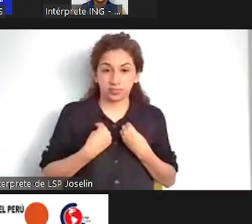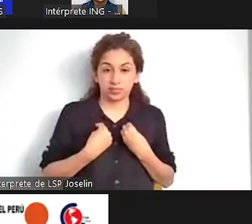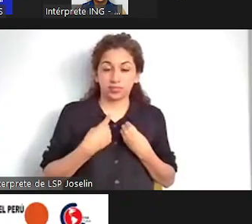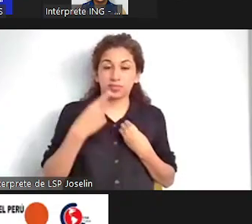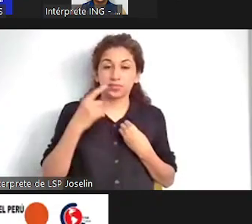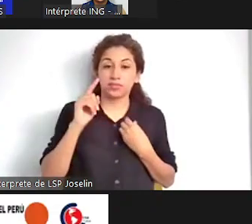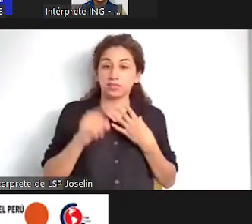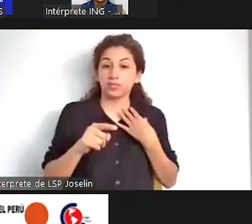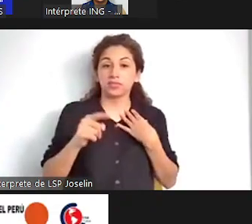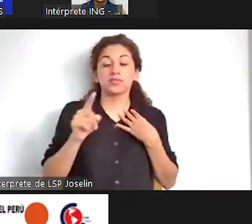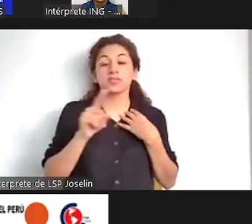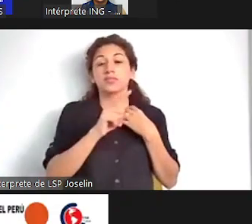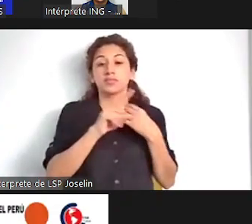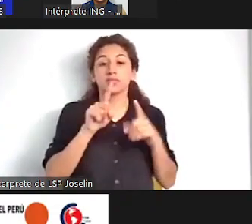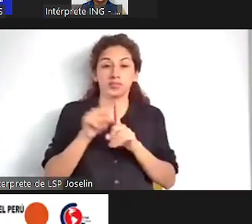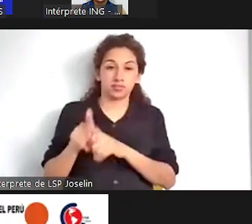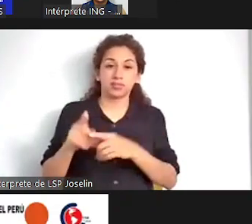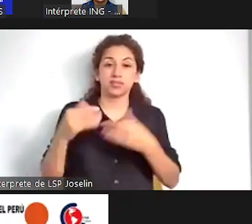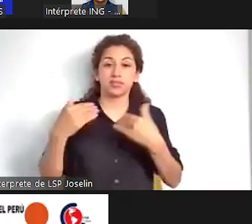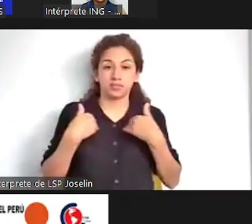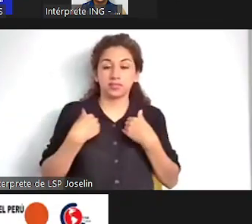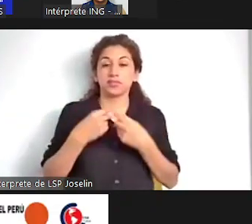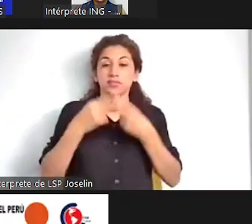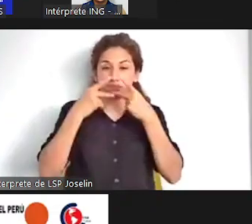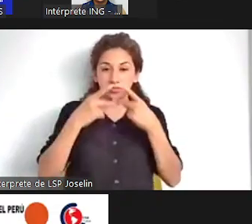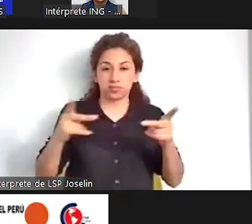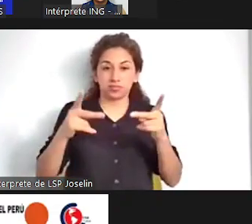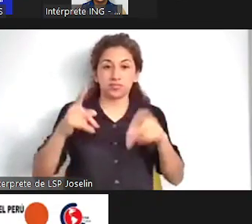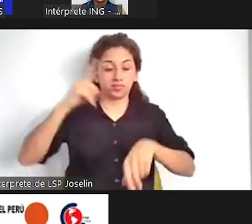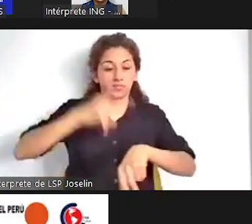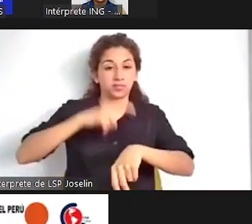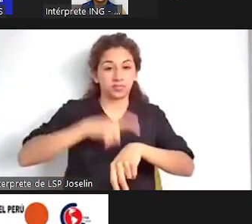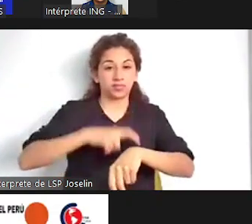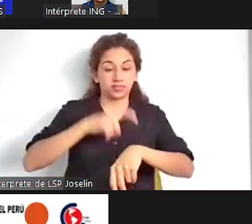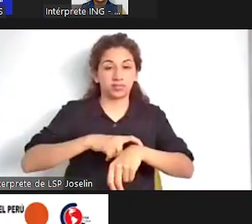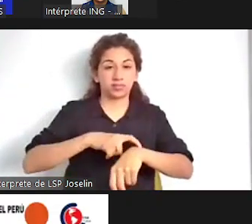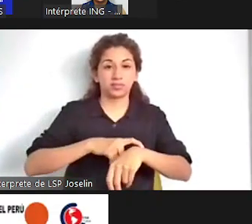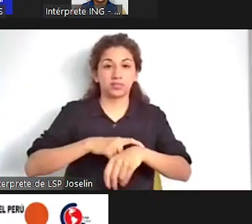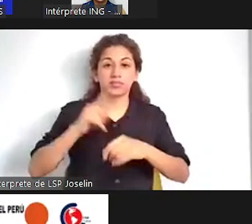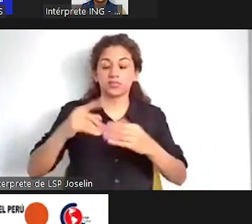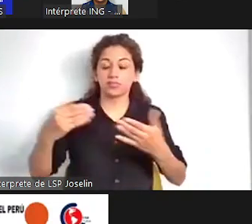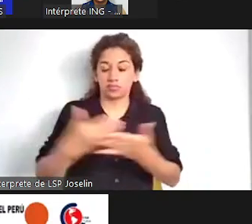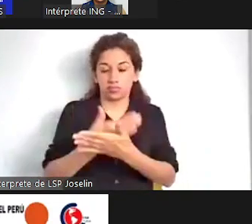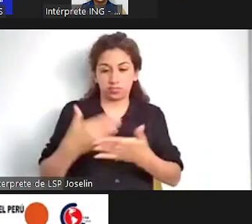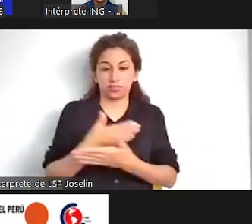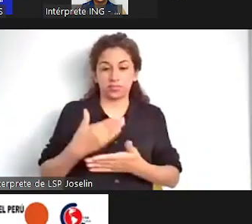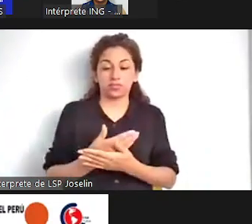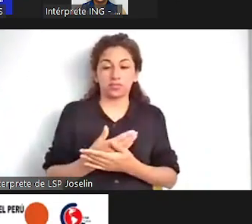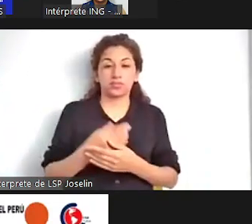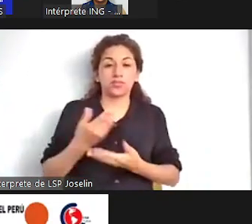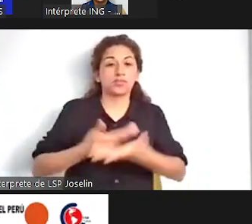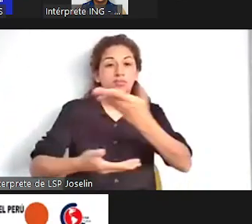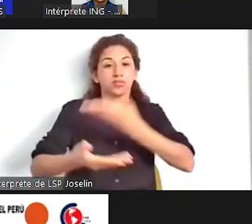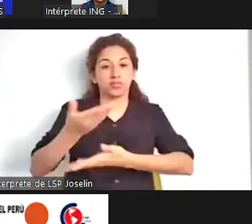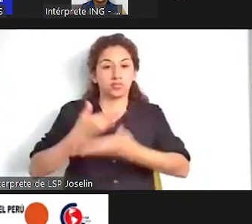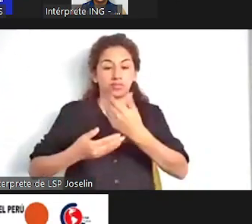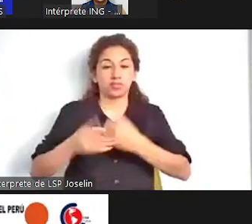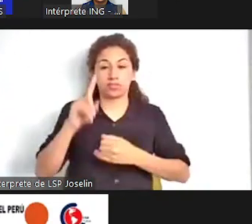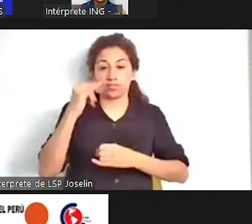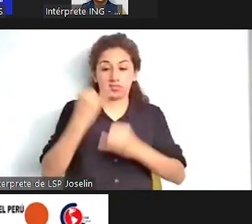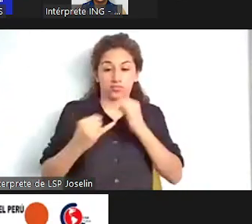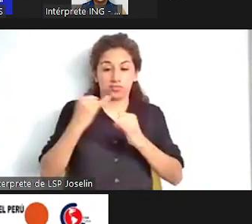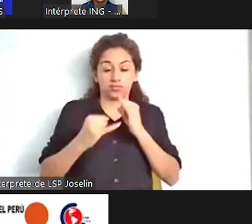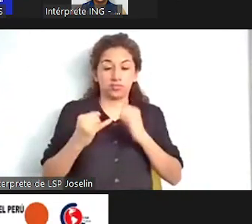us workers consider that they should also inform periodically from a perspective of